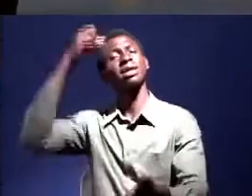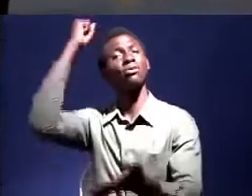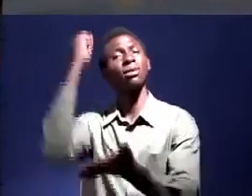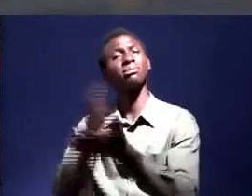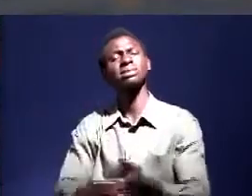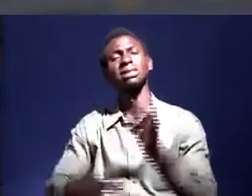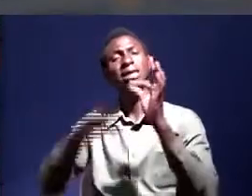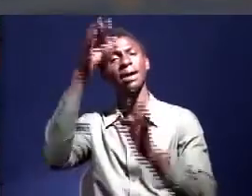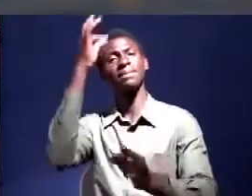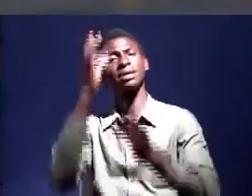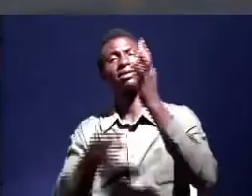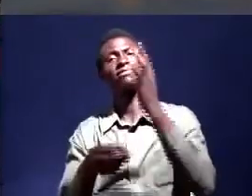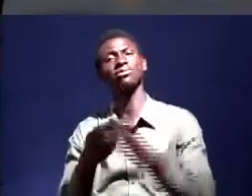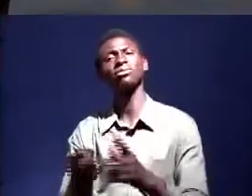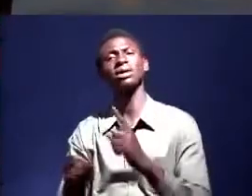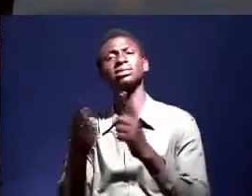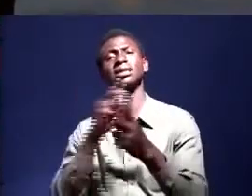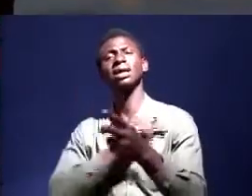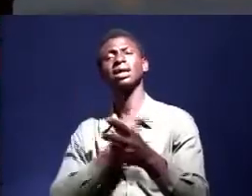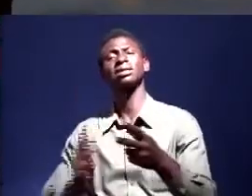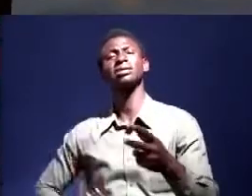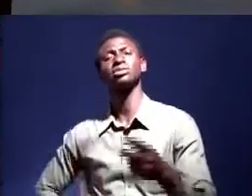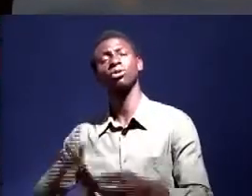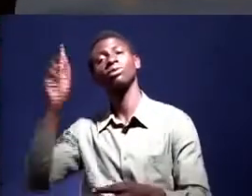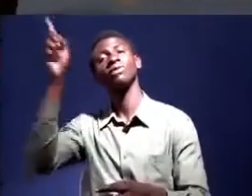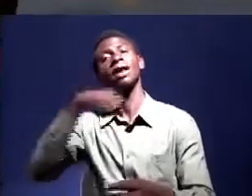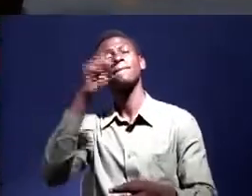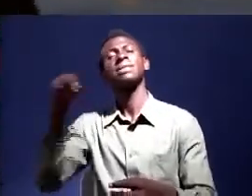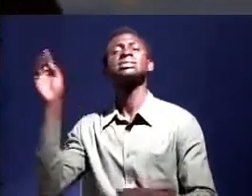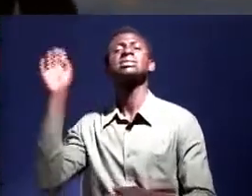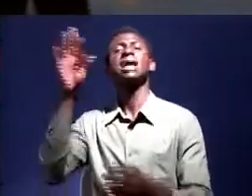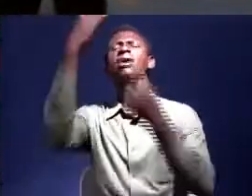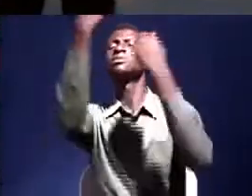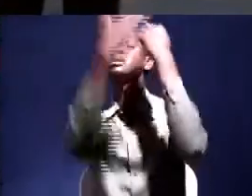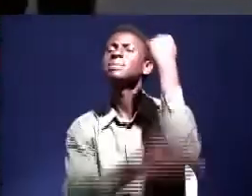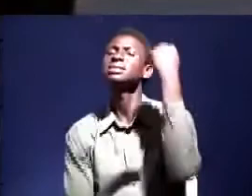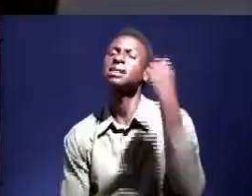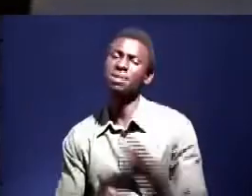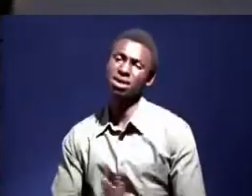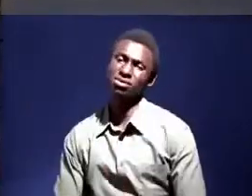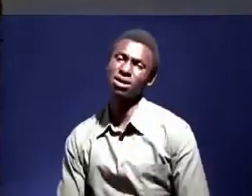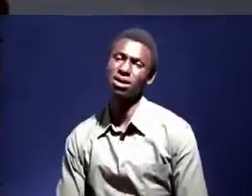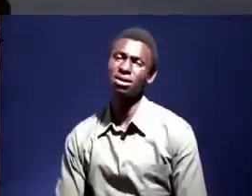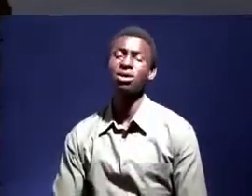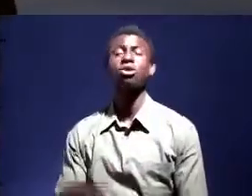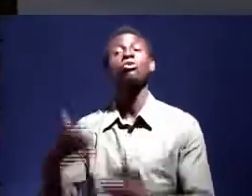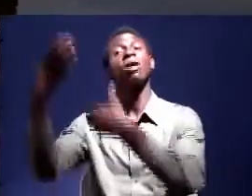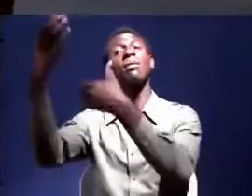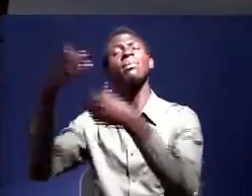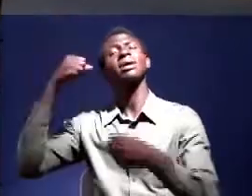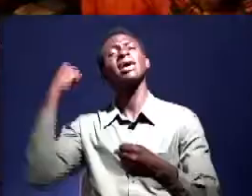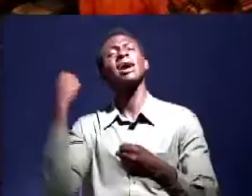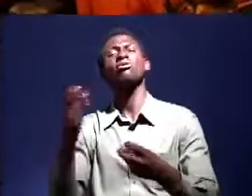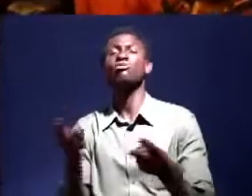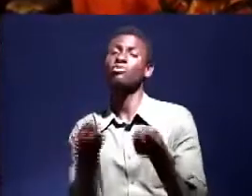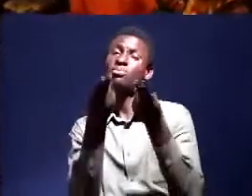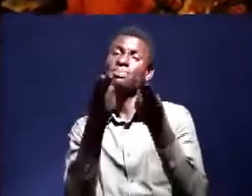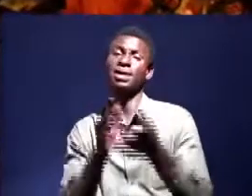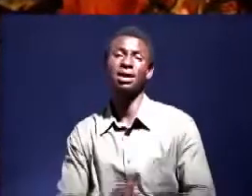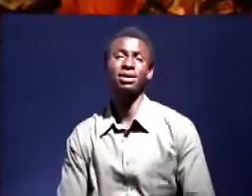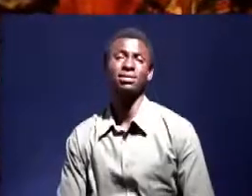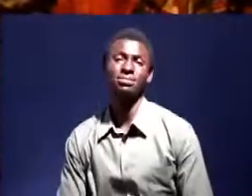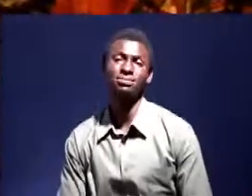Their sins have been forgiven. They've received new power. They've felt